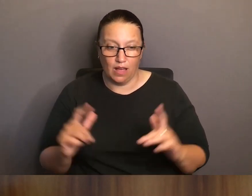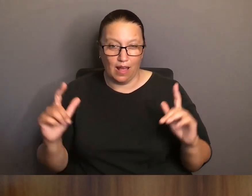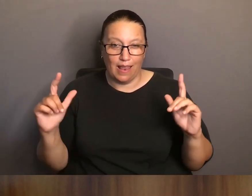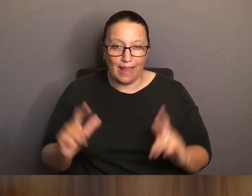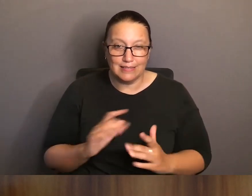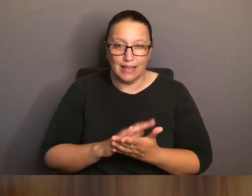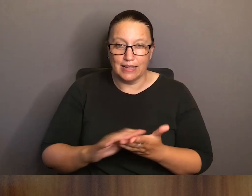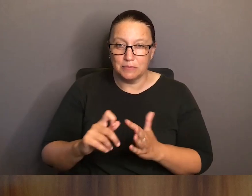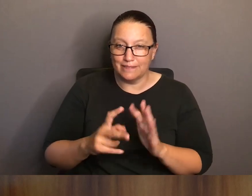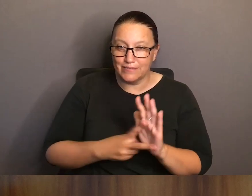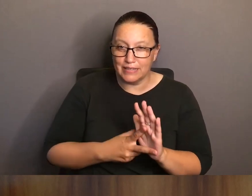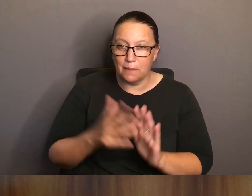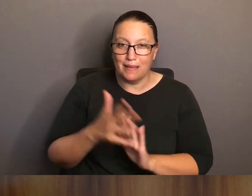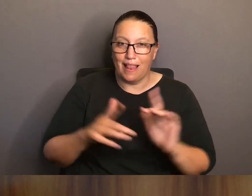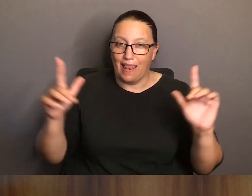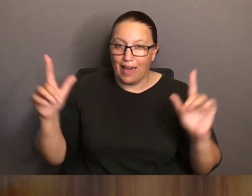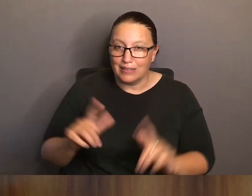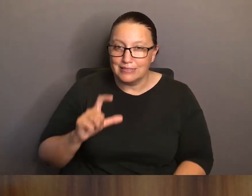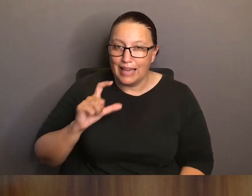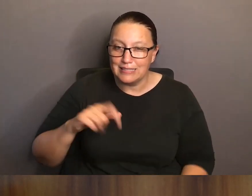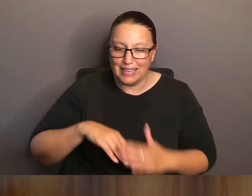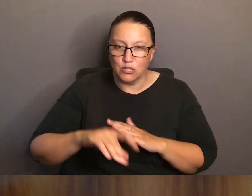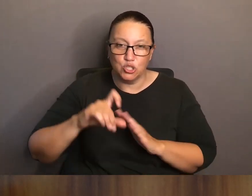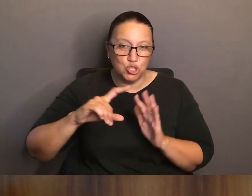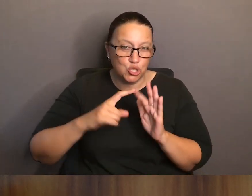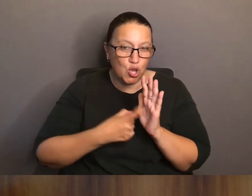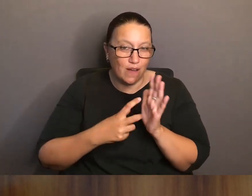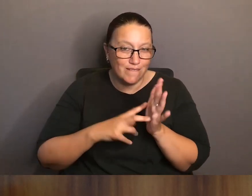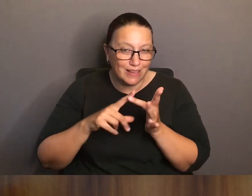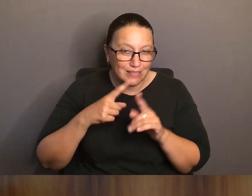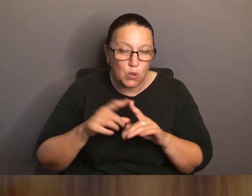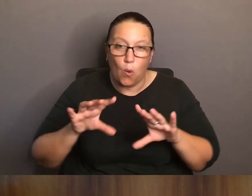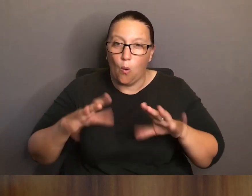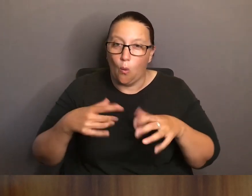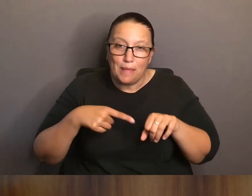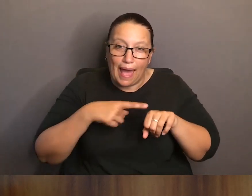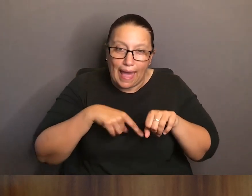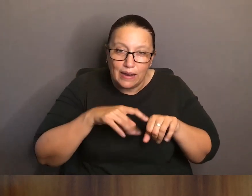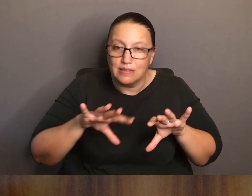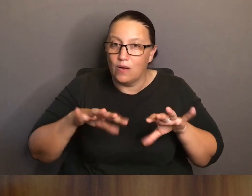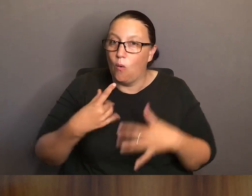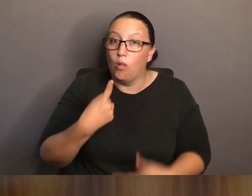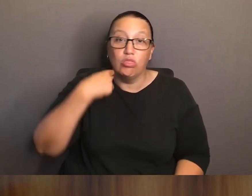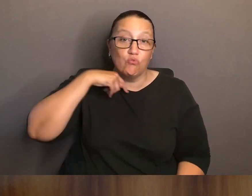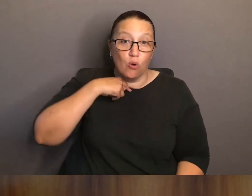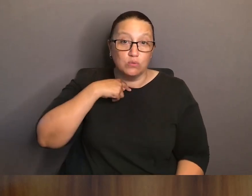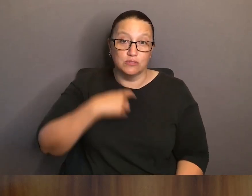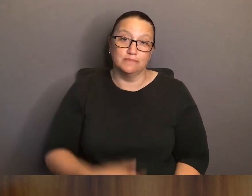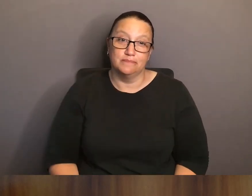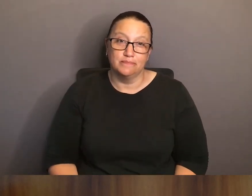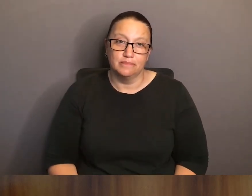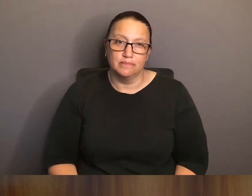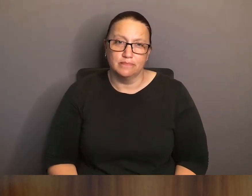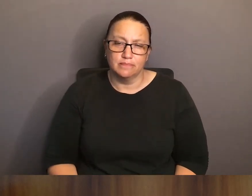by HPV, like anal and throat cancers. Fourthly, why is it only once every 5 years when